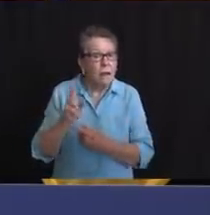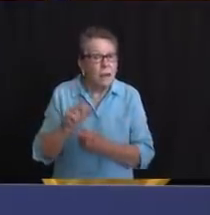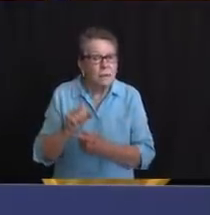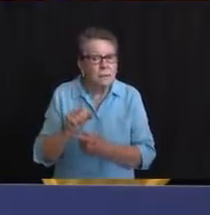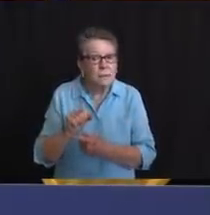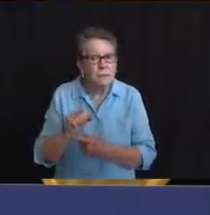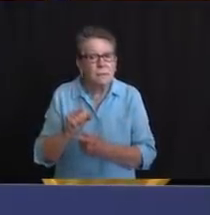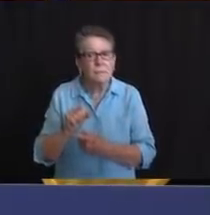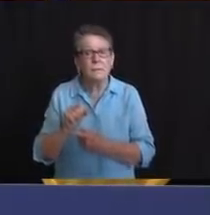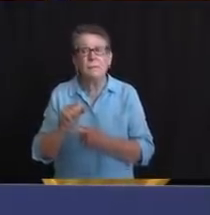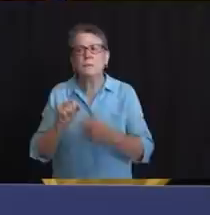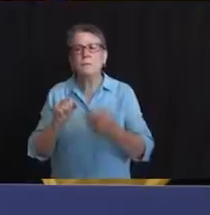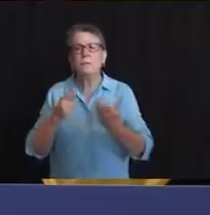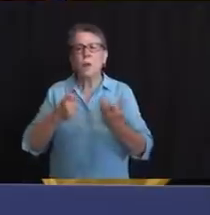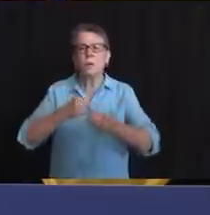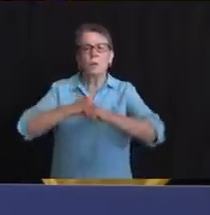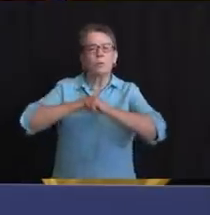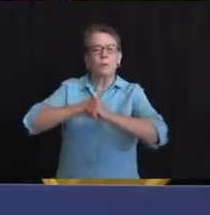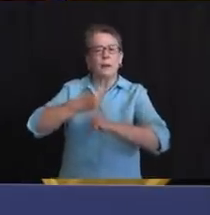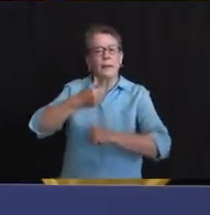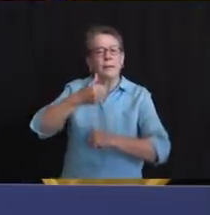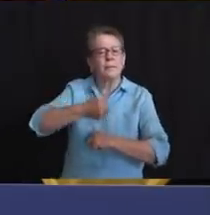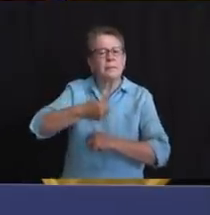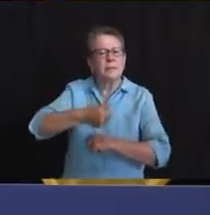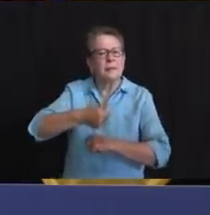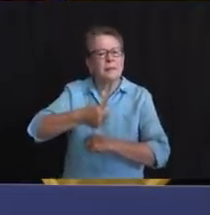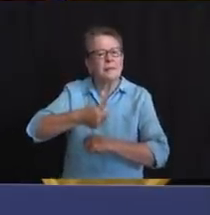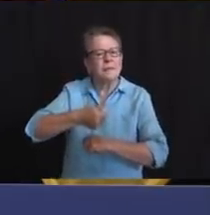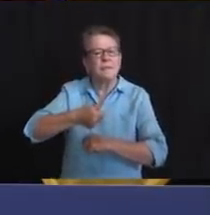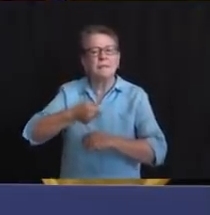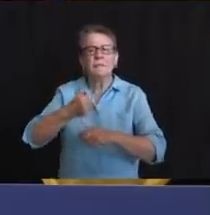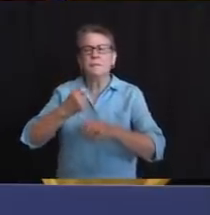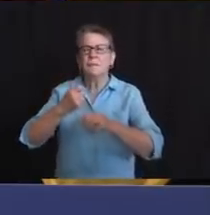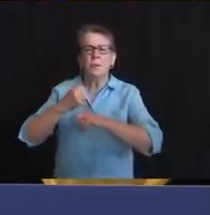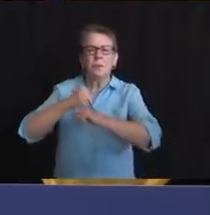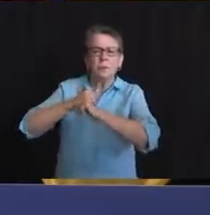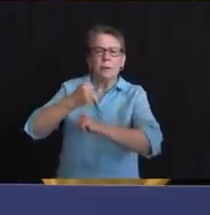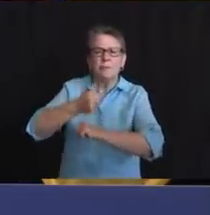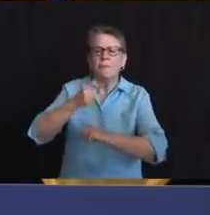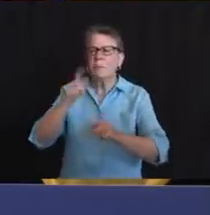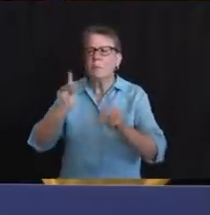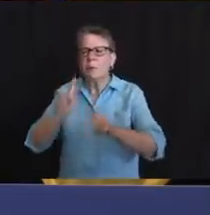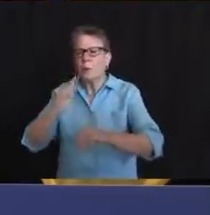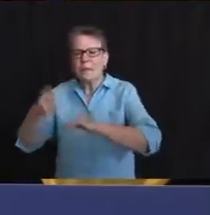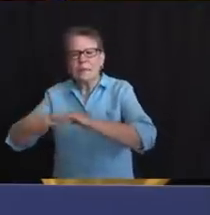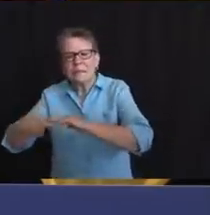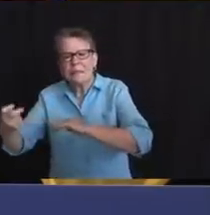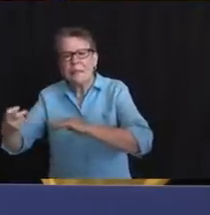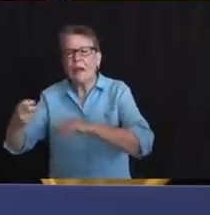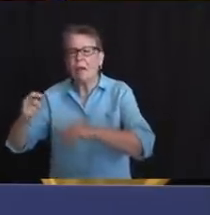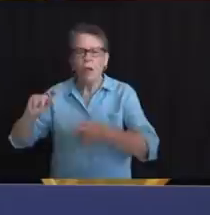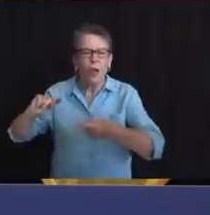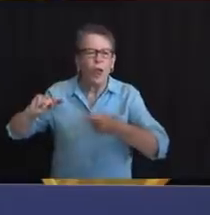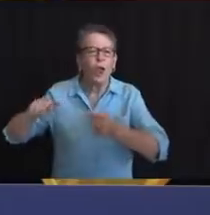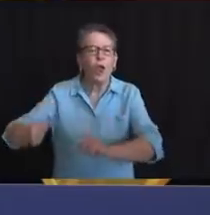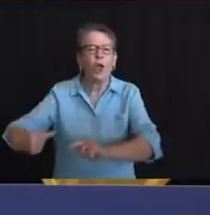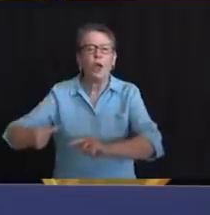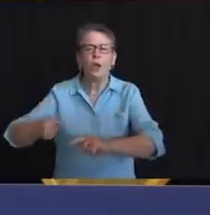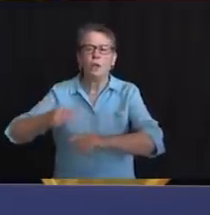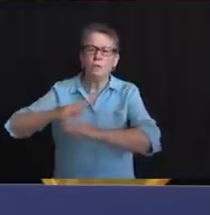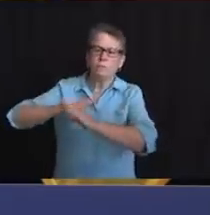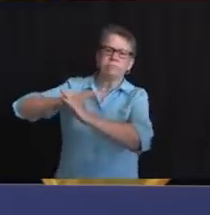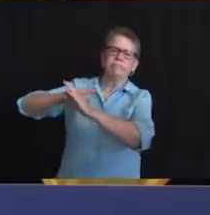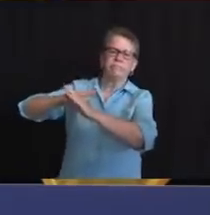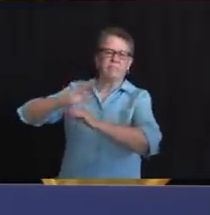be, our objective. We don't have an issue, I know you and I have discussed this over the past several years, we don't have an issue